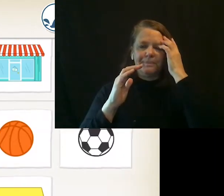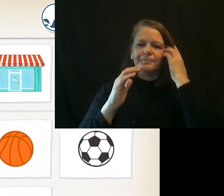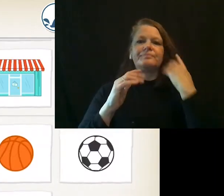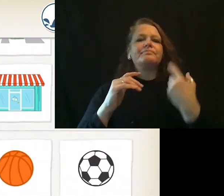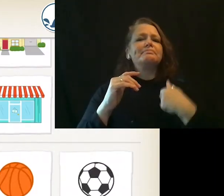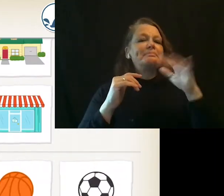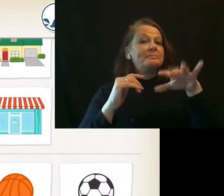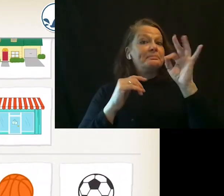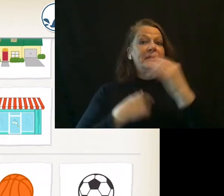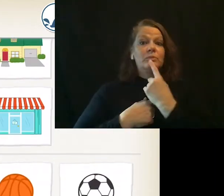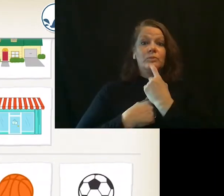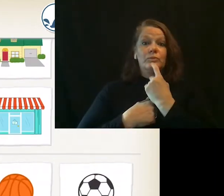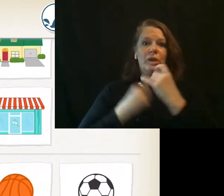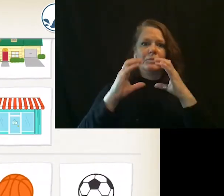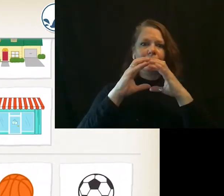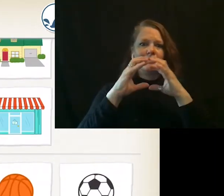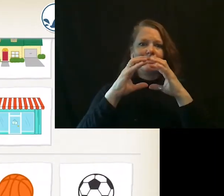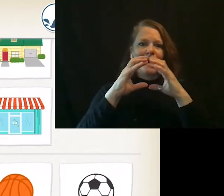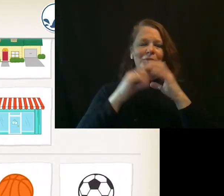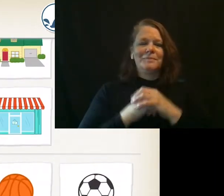whichever one you want. I'm going to pick this red one.